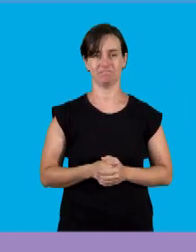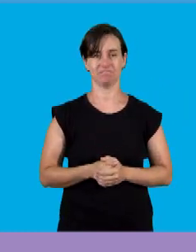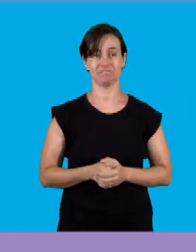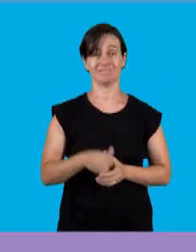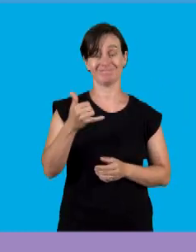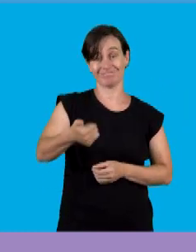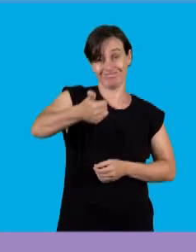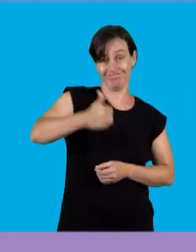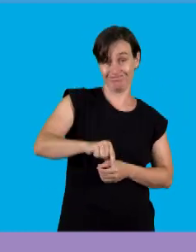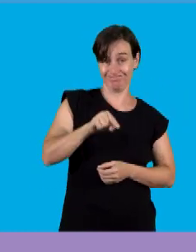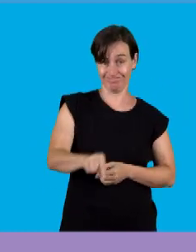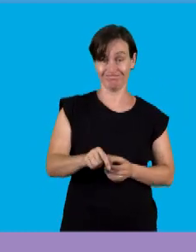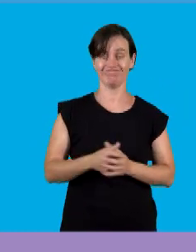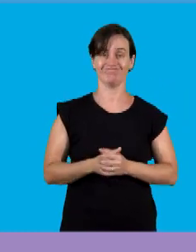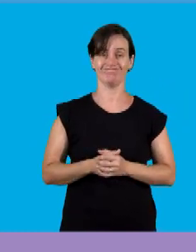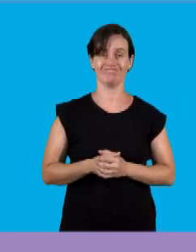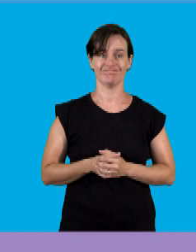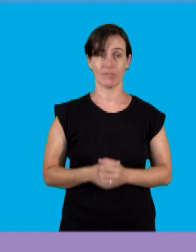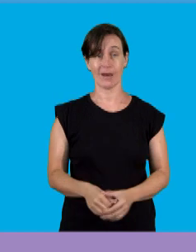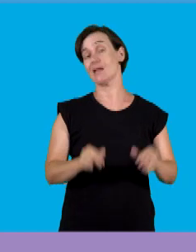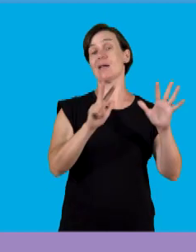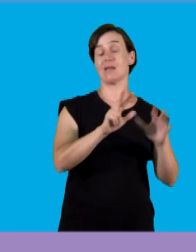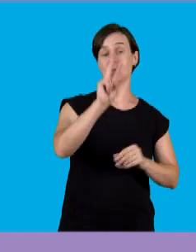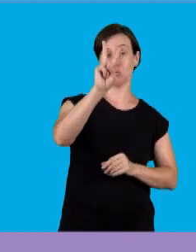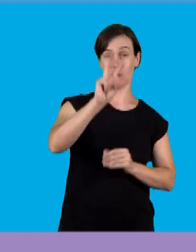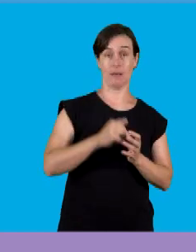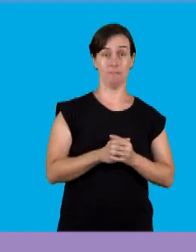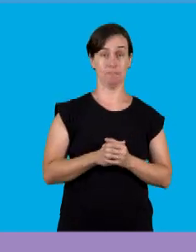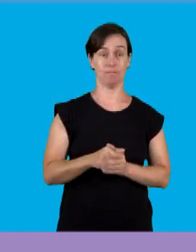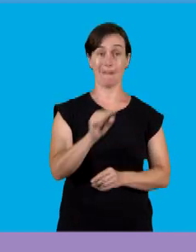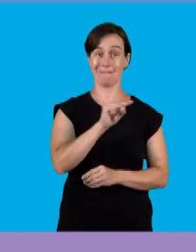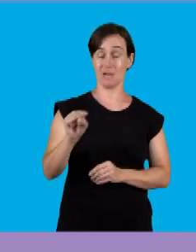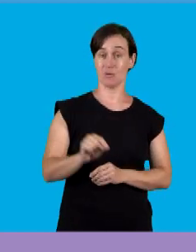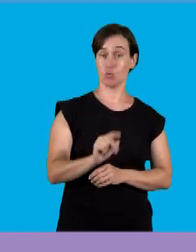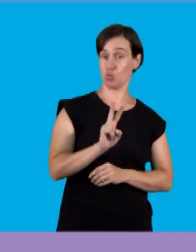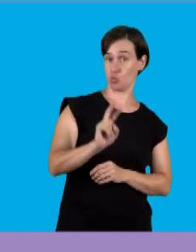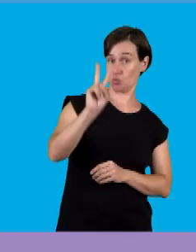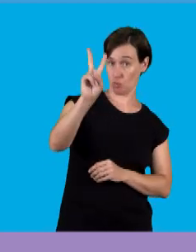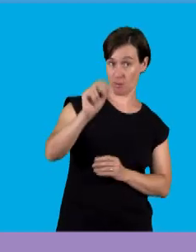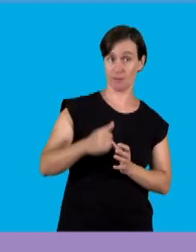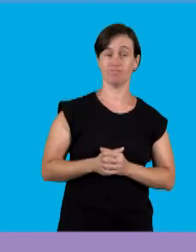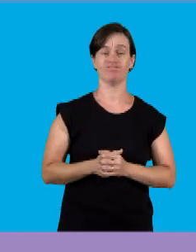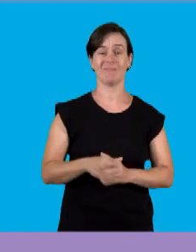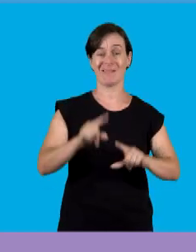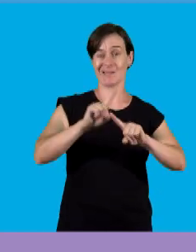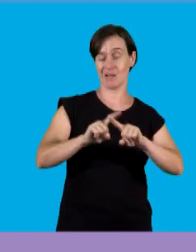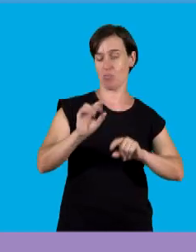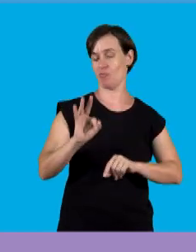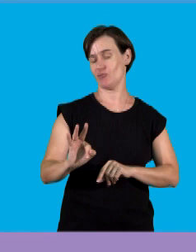to the next one there. So there we have our 8 exponent 2 minus our 2 exponent